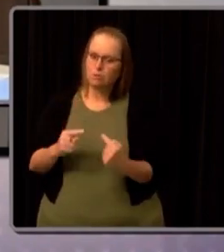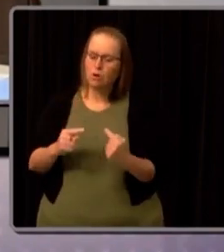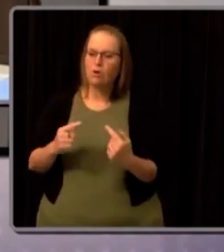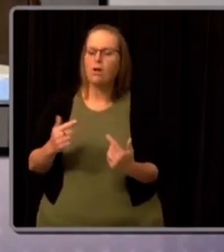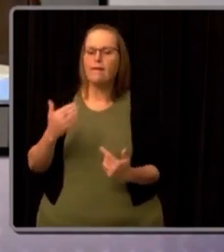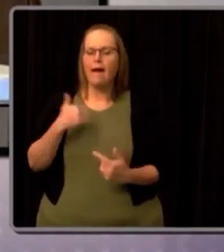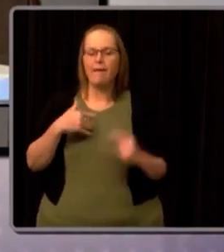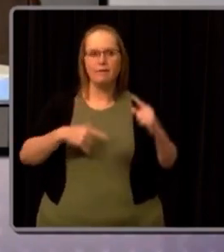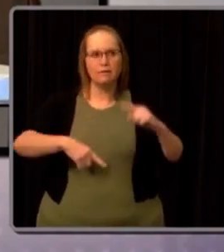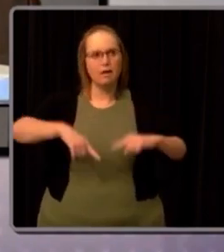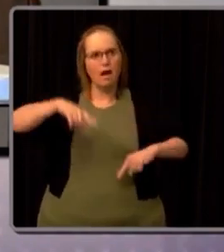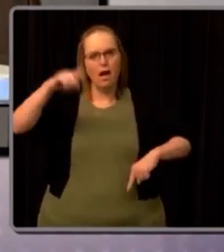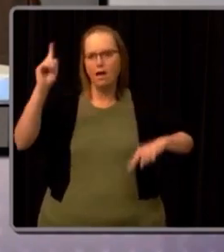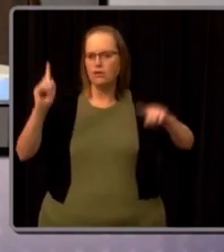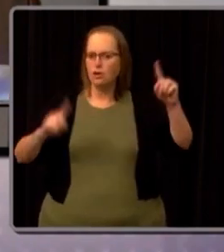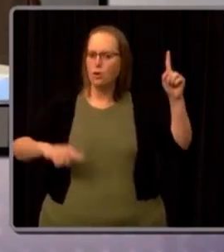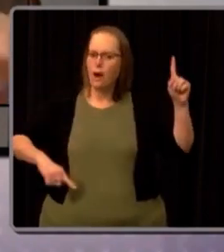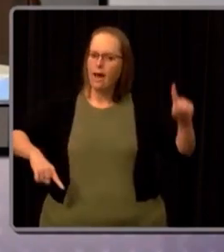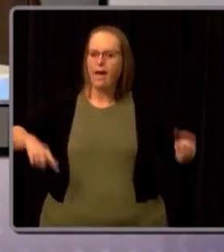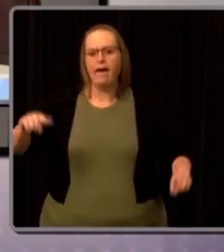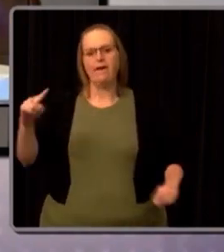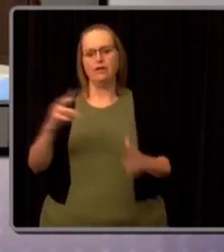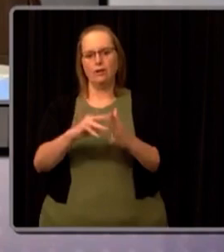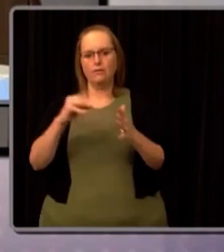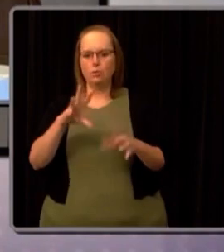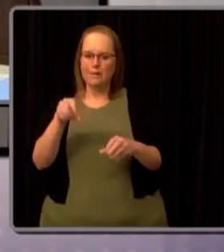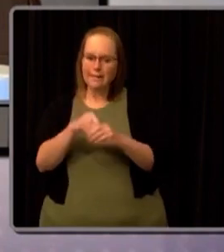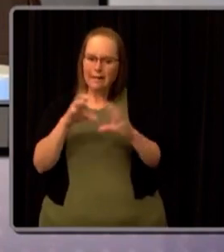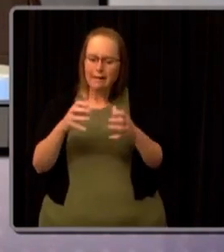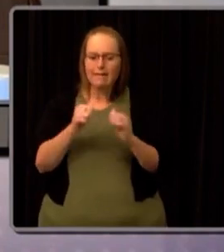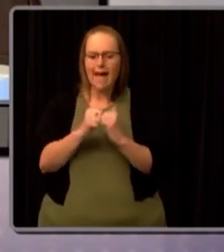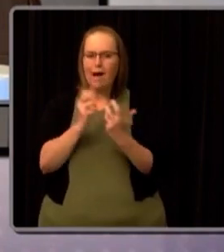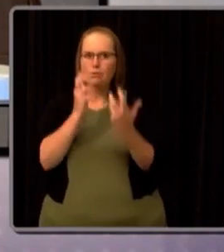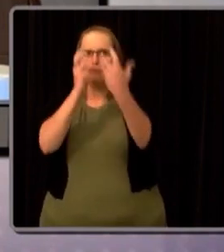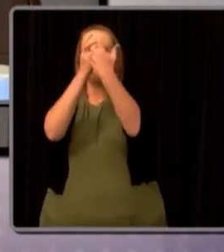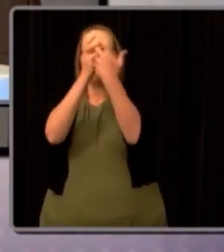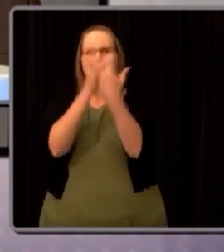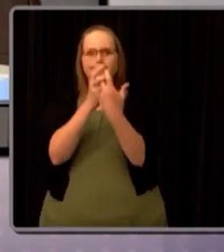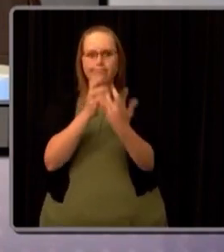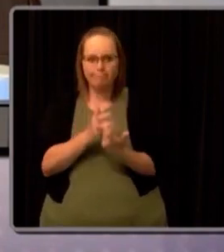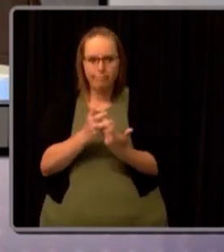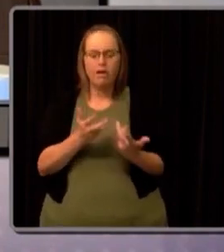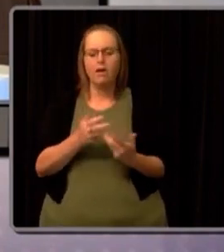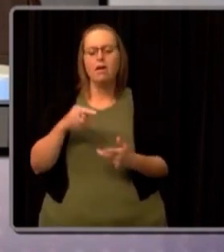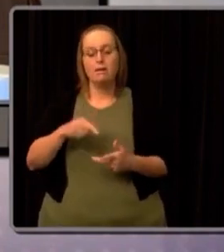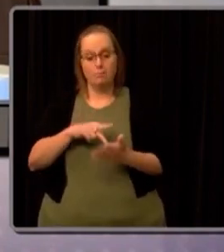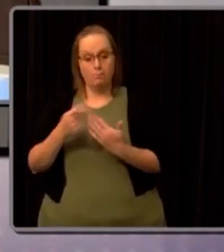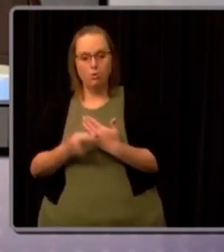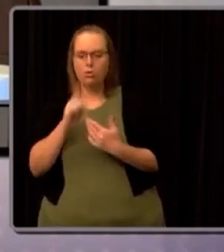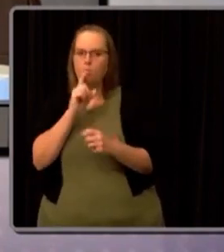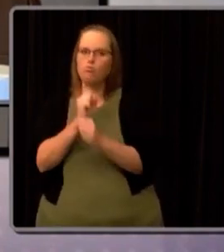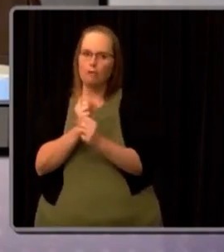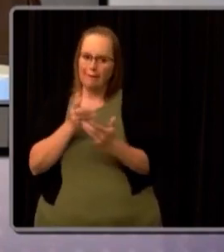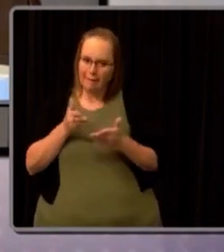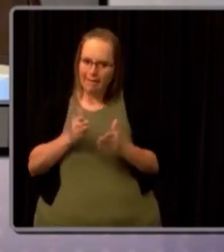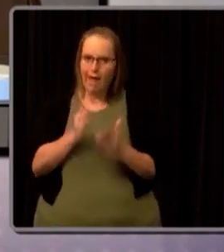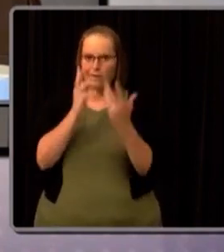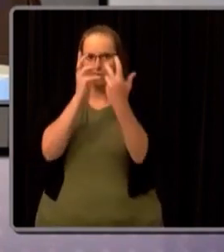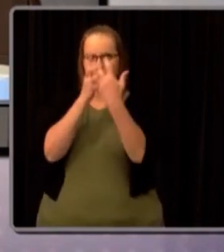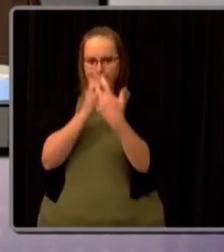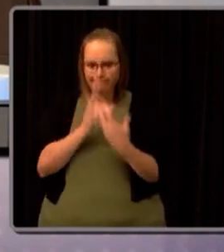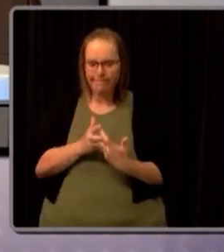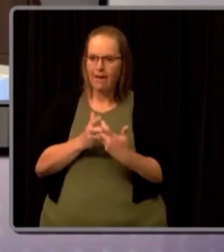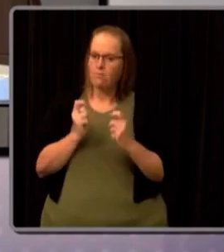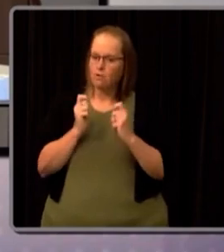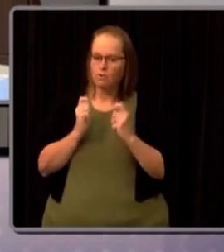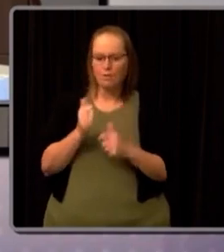such a range of students in their class, and how do you meet each of them in their place? And this program really allows them to do that, because once you do that quick